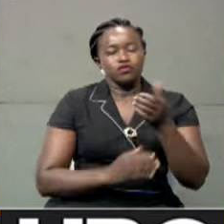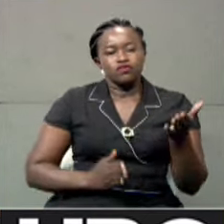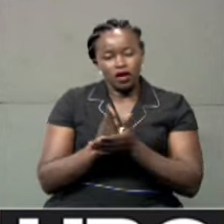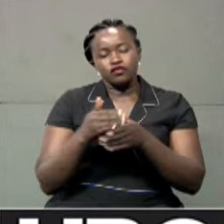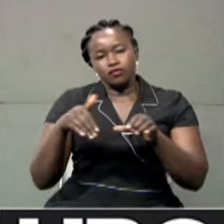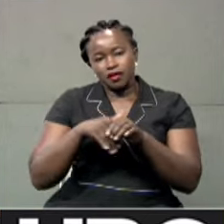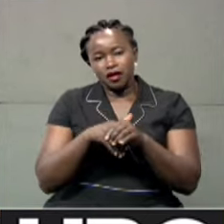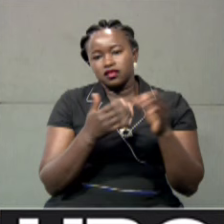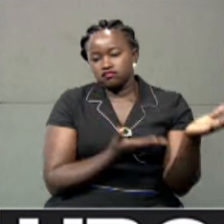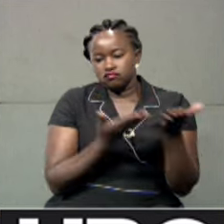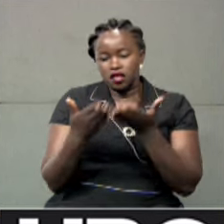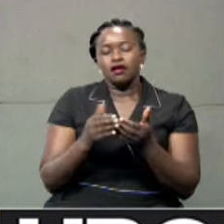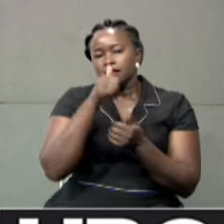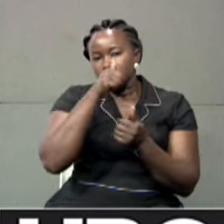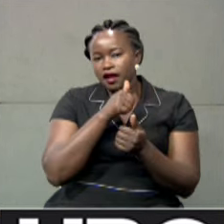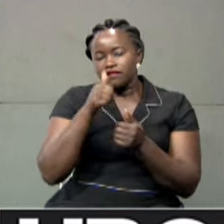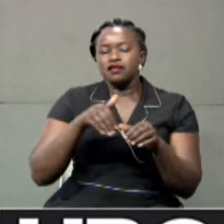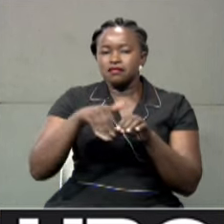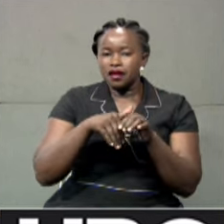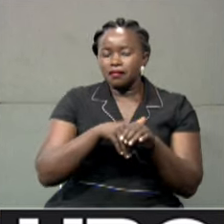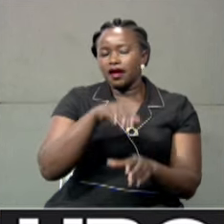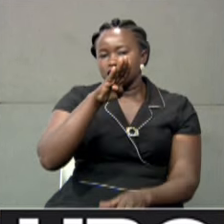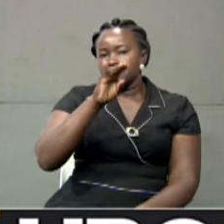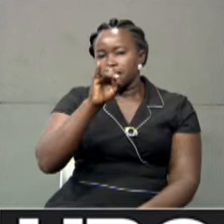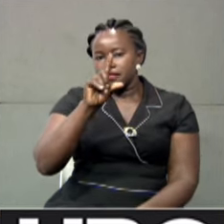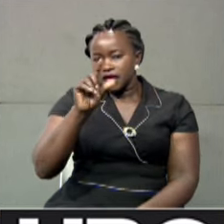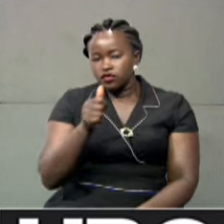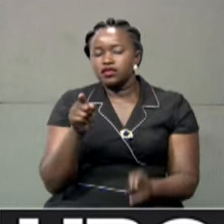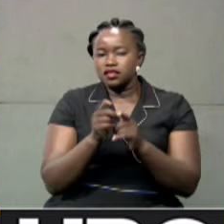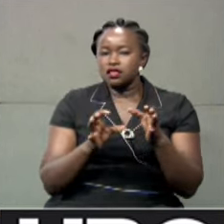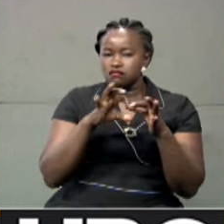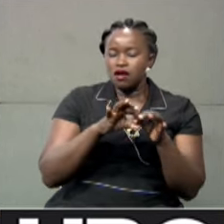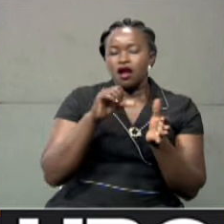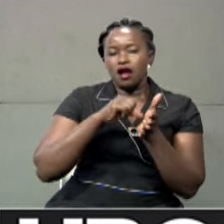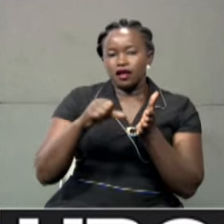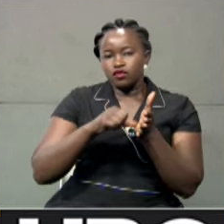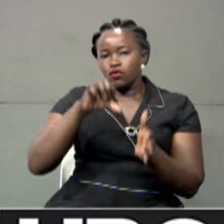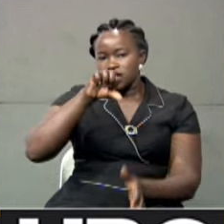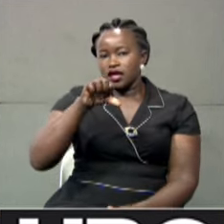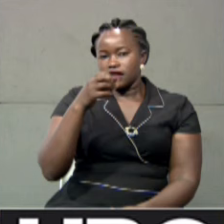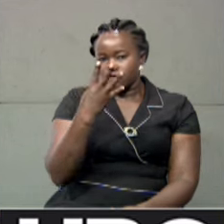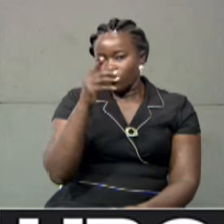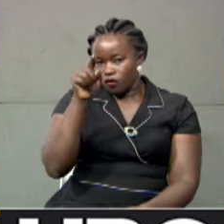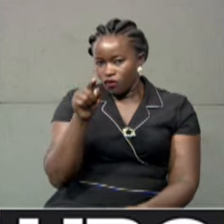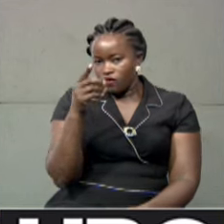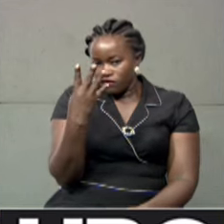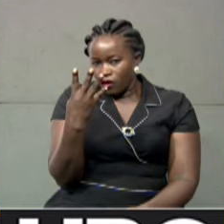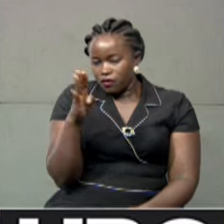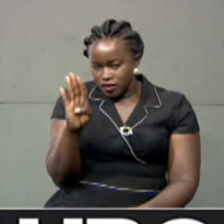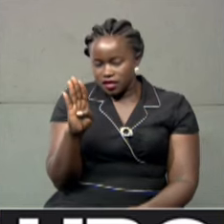introduce the private members' bills and pursuant to Article 94(4)(b) of